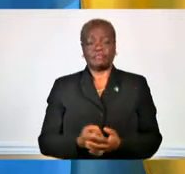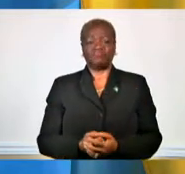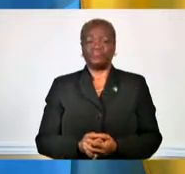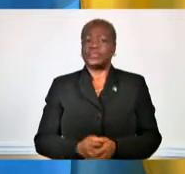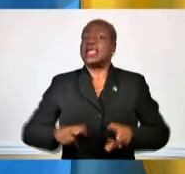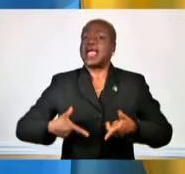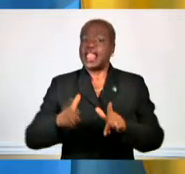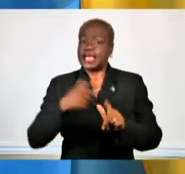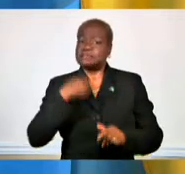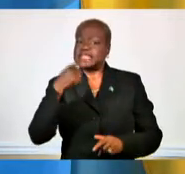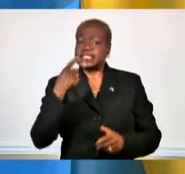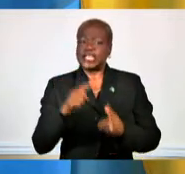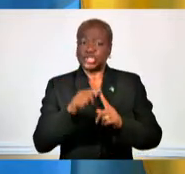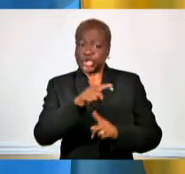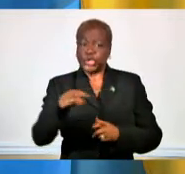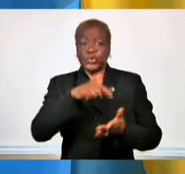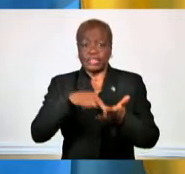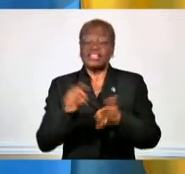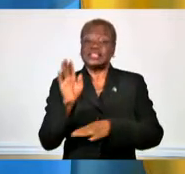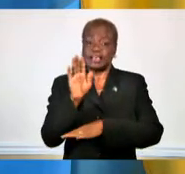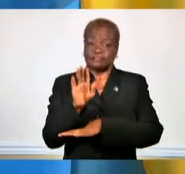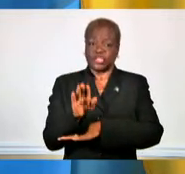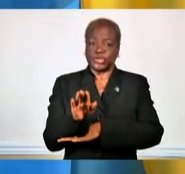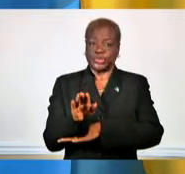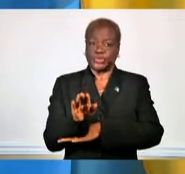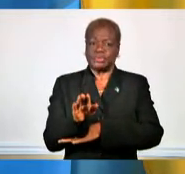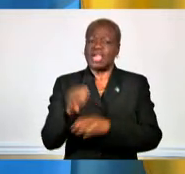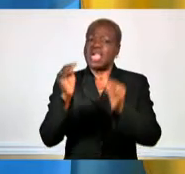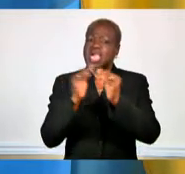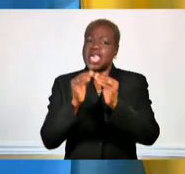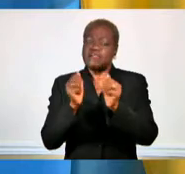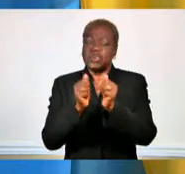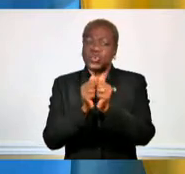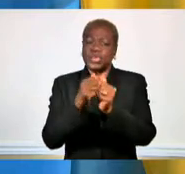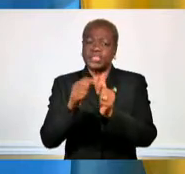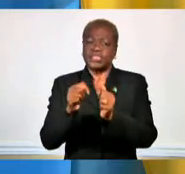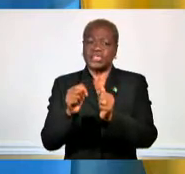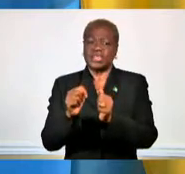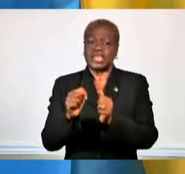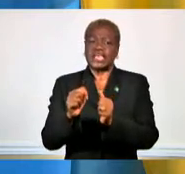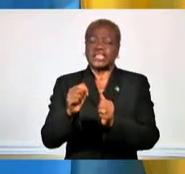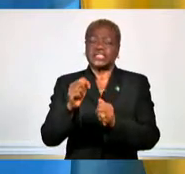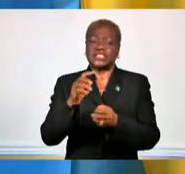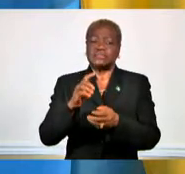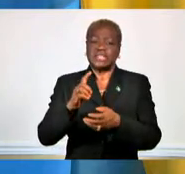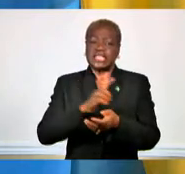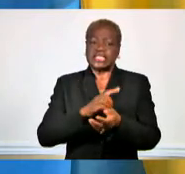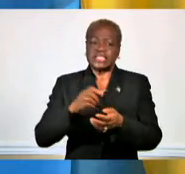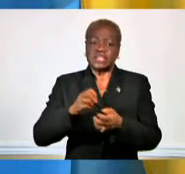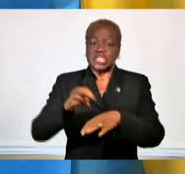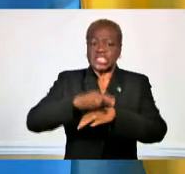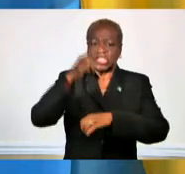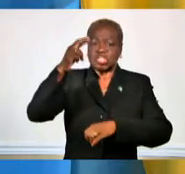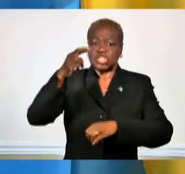Let me say to you this afternoon, even with the resurgence of the virus we are